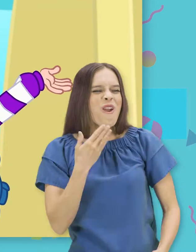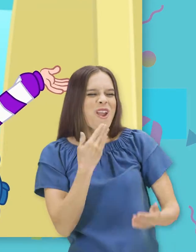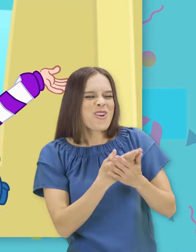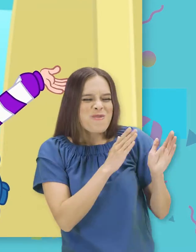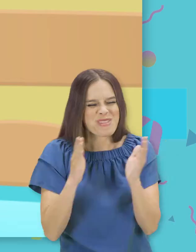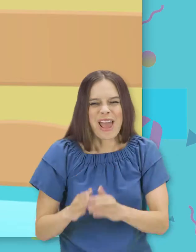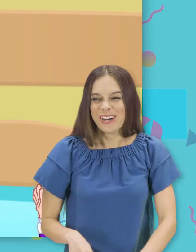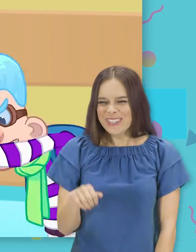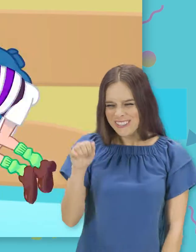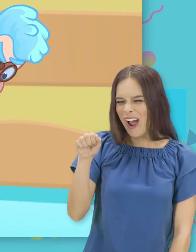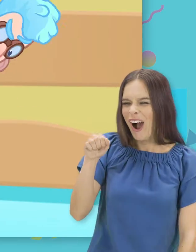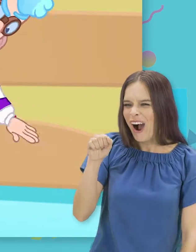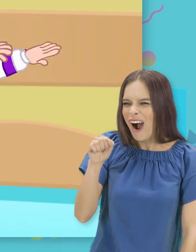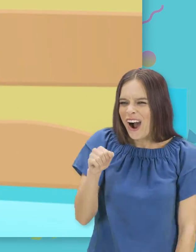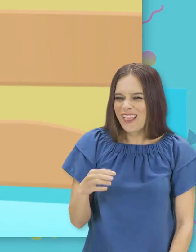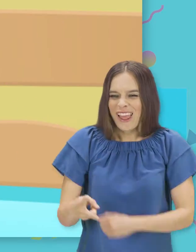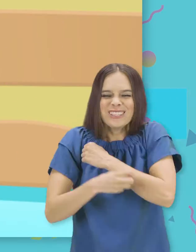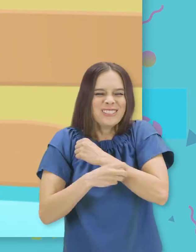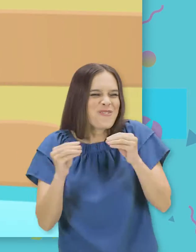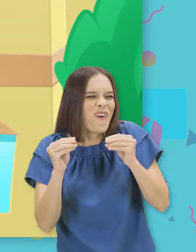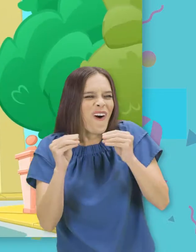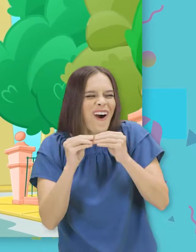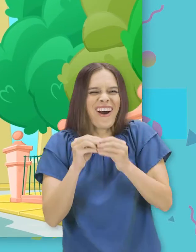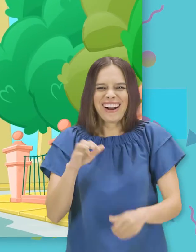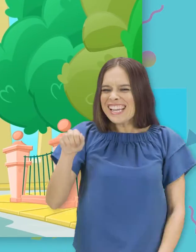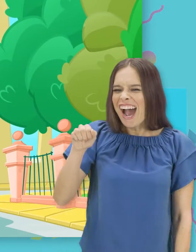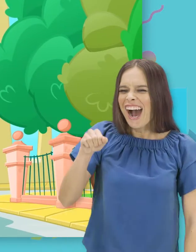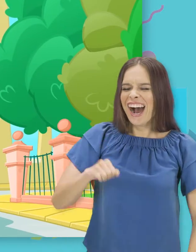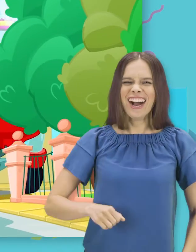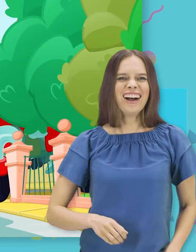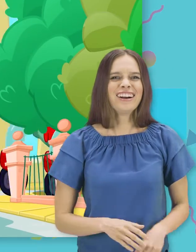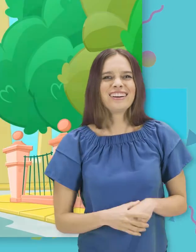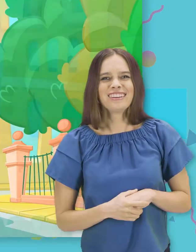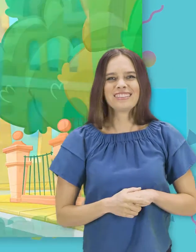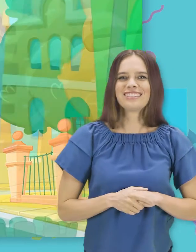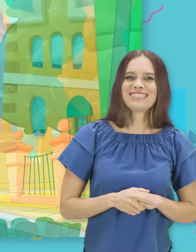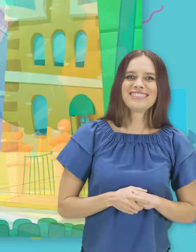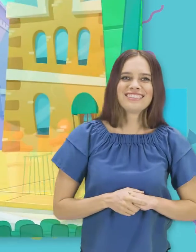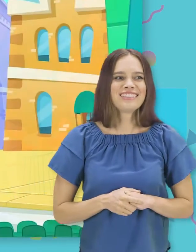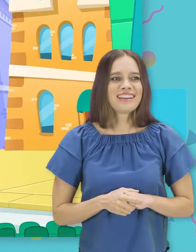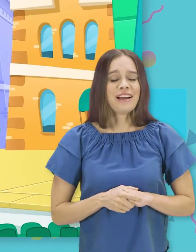yet. Yeah, let's steal some more.